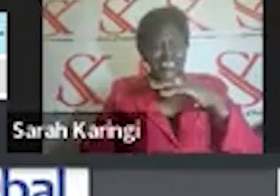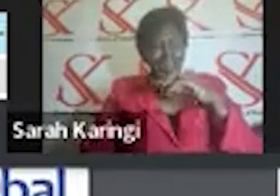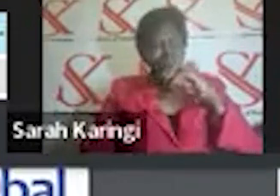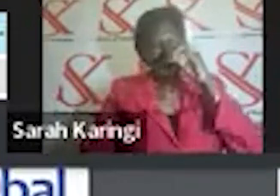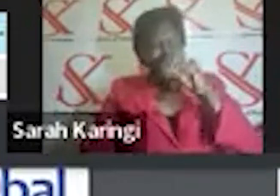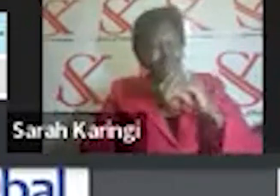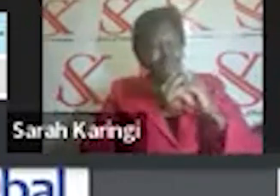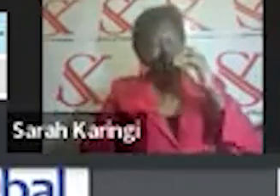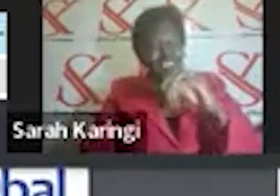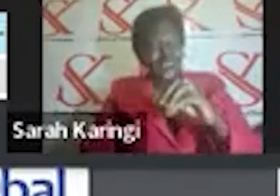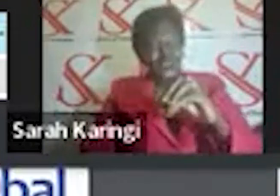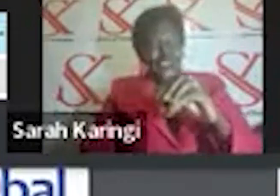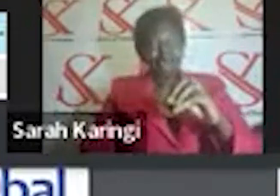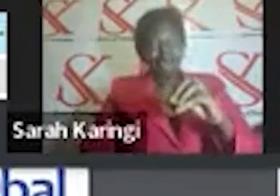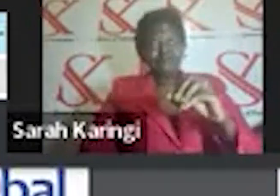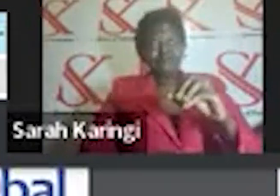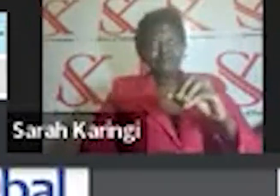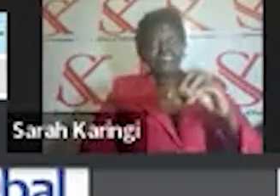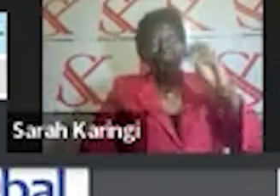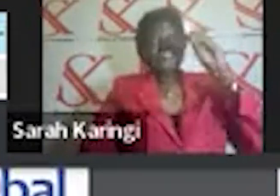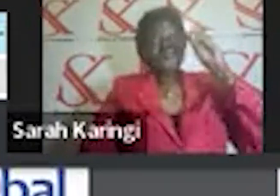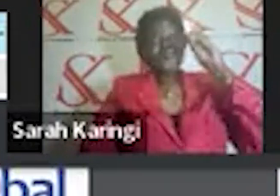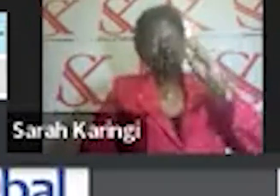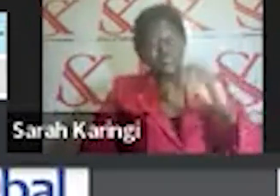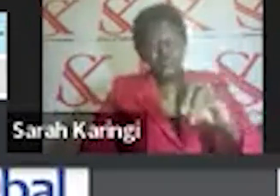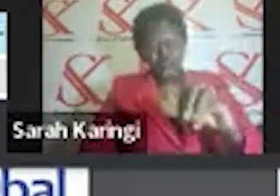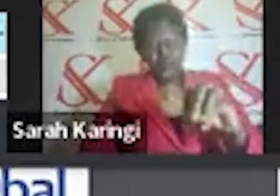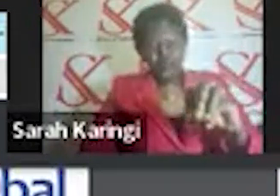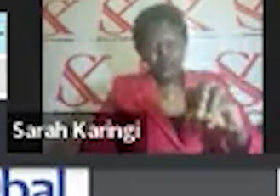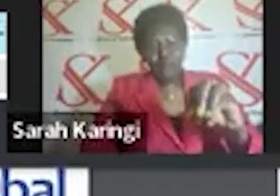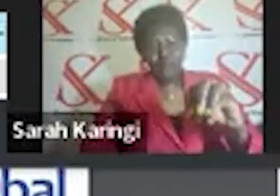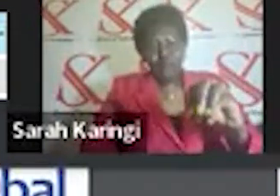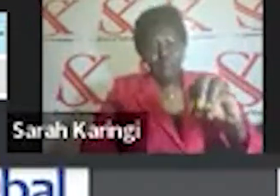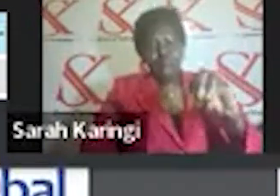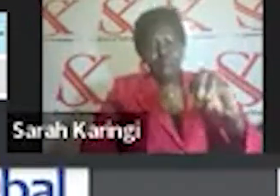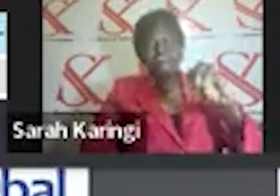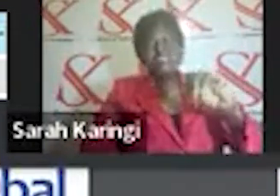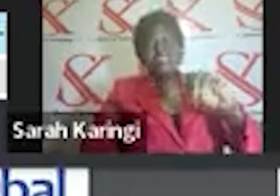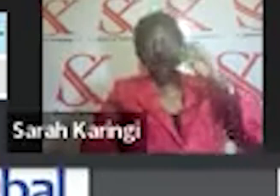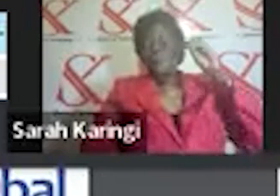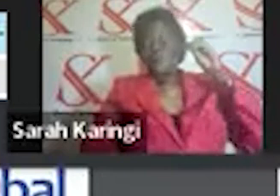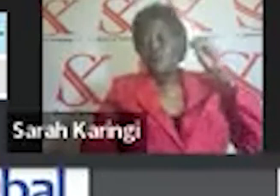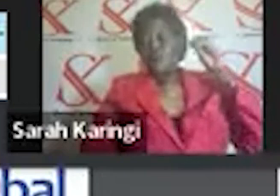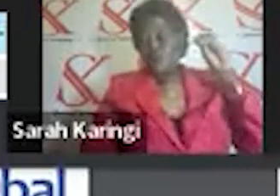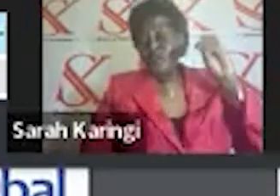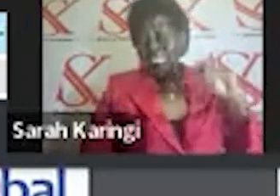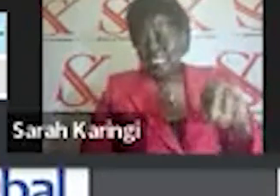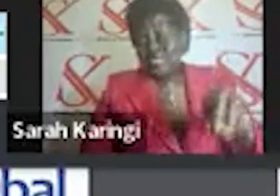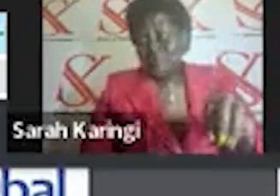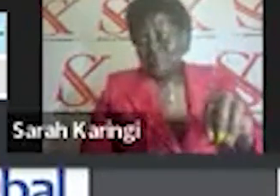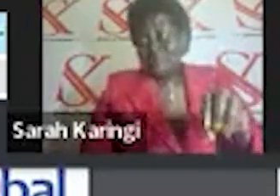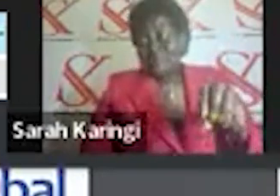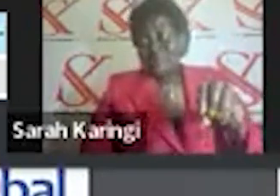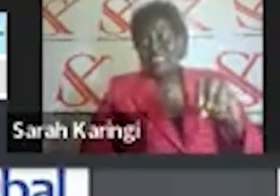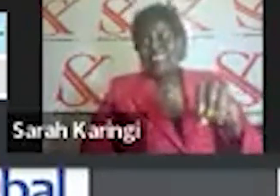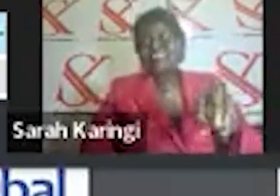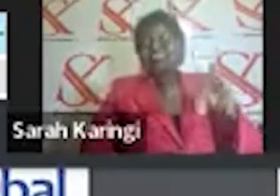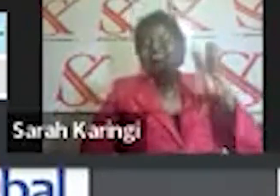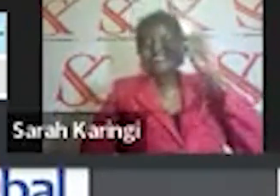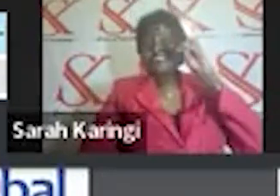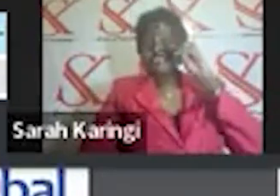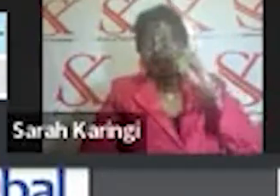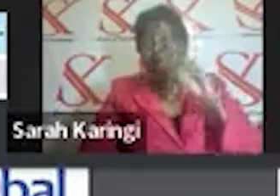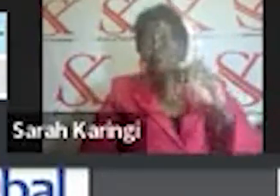that. So you have to make sure that wherever you go, whatever you also post online